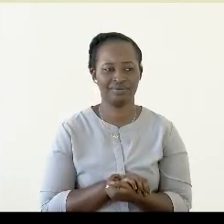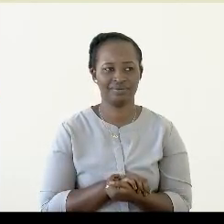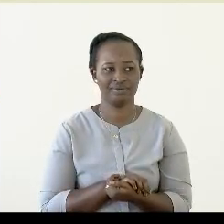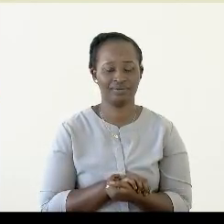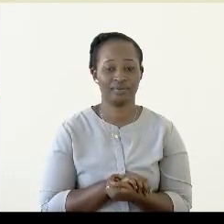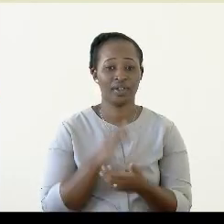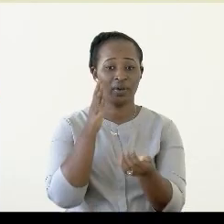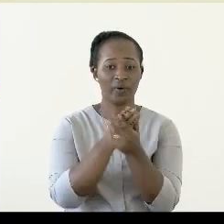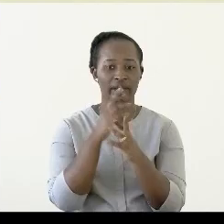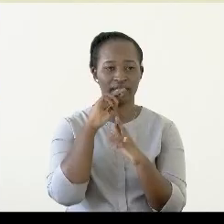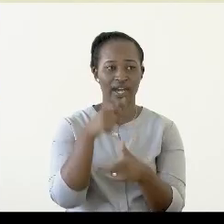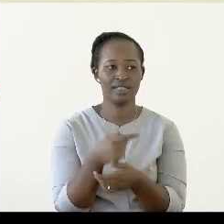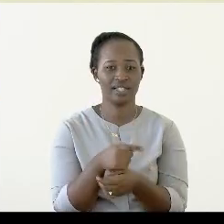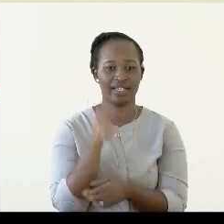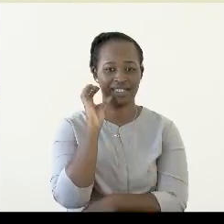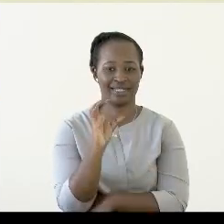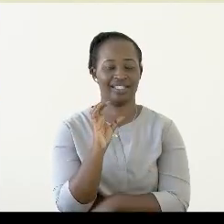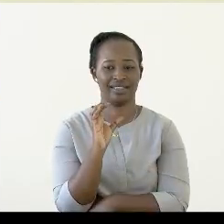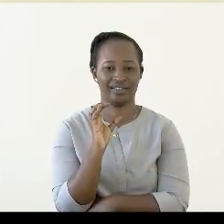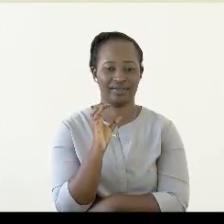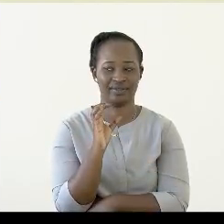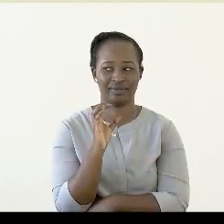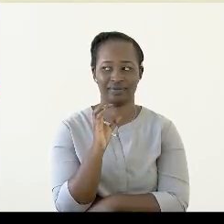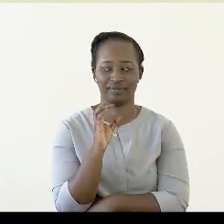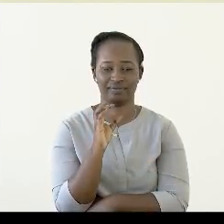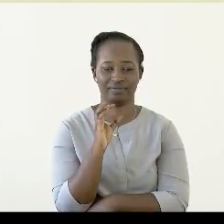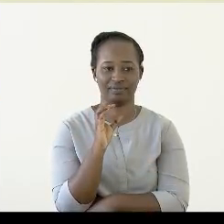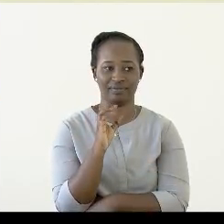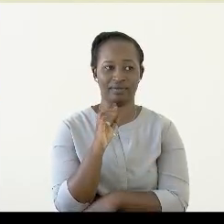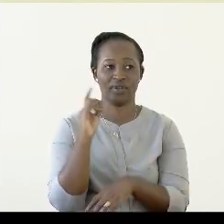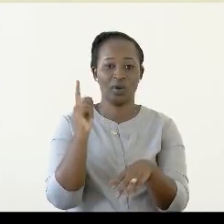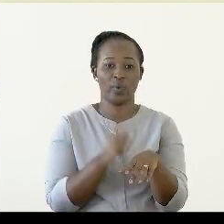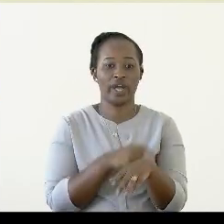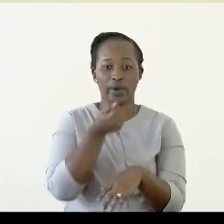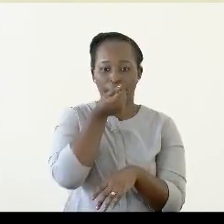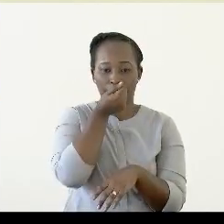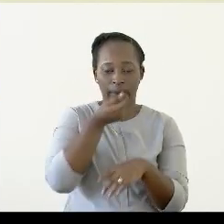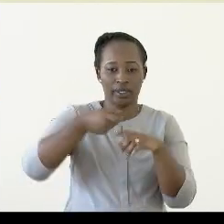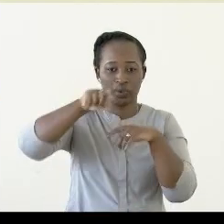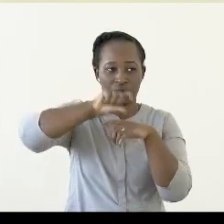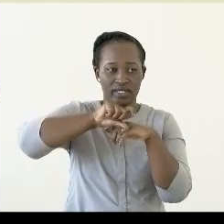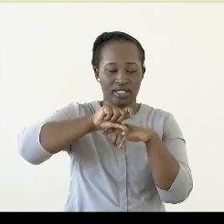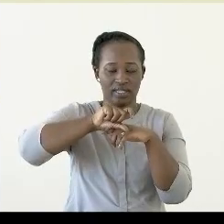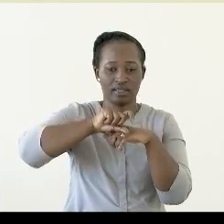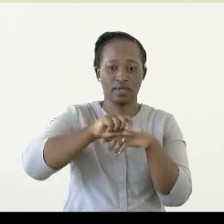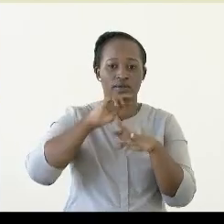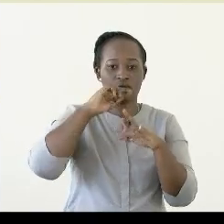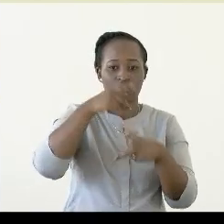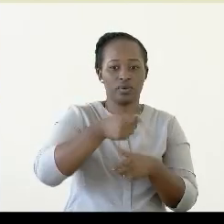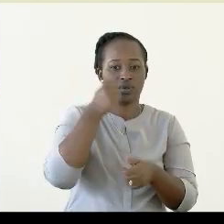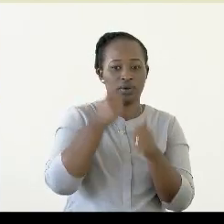So the right answer is C. When temperature increases, a solution